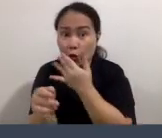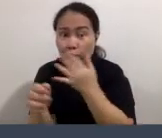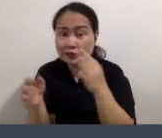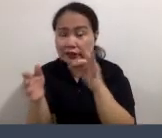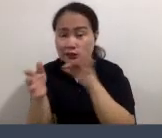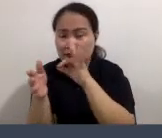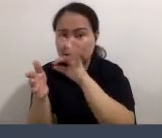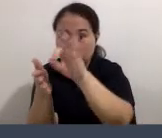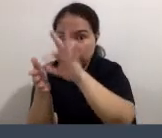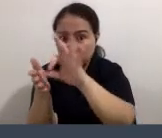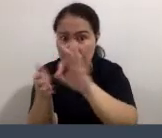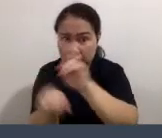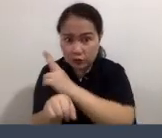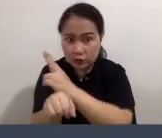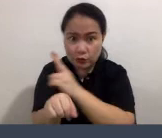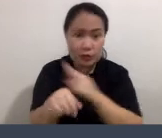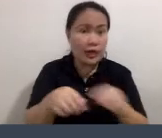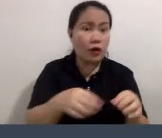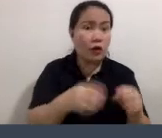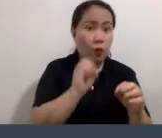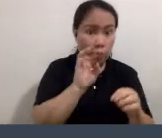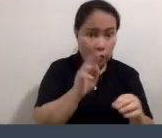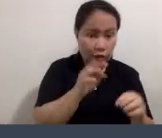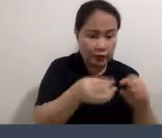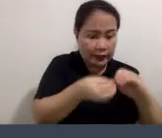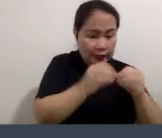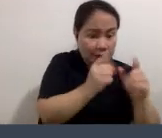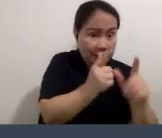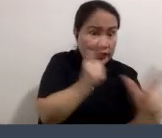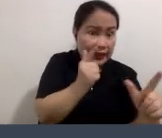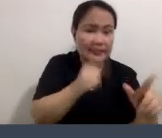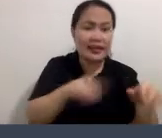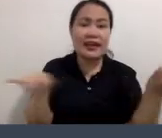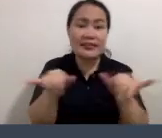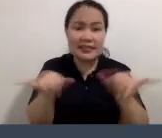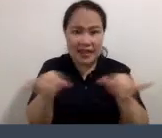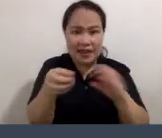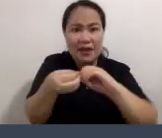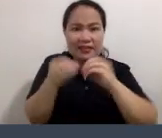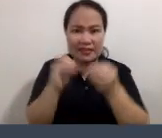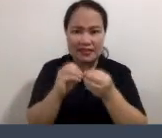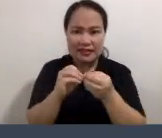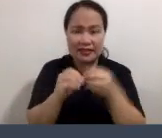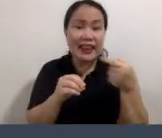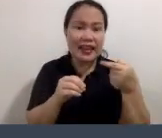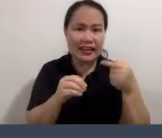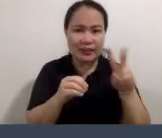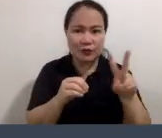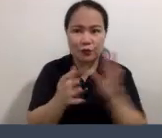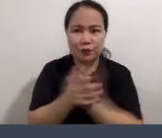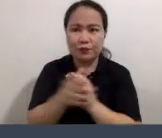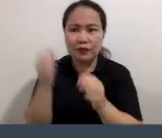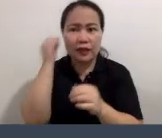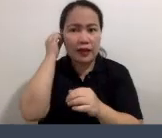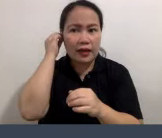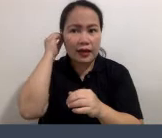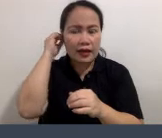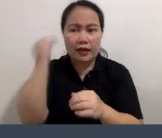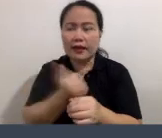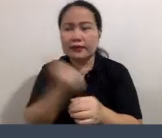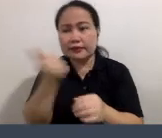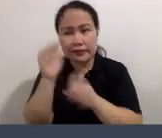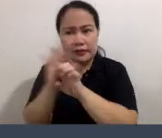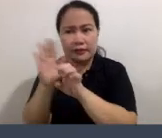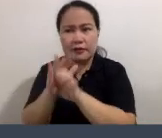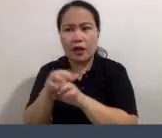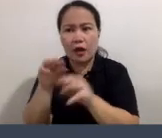colored counters o number line na gamitin mo, you can still come up with the same answer. Let's have another example. So, I have